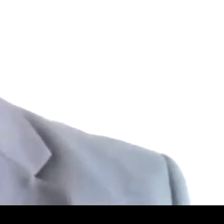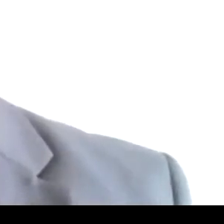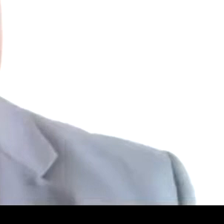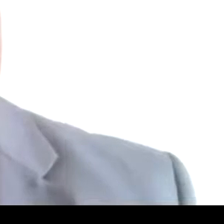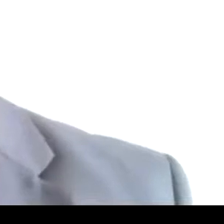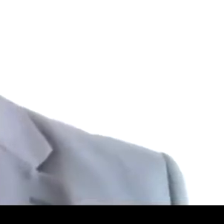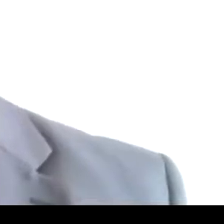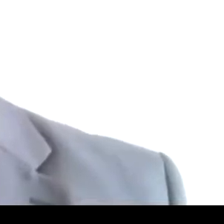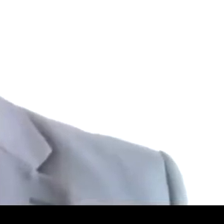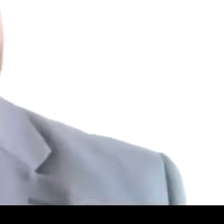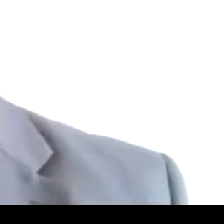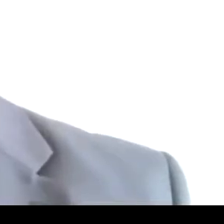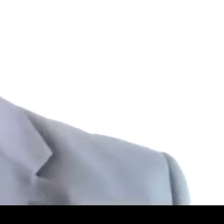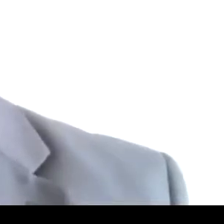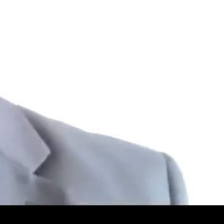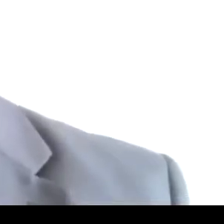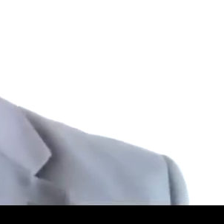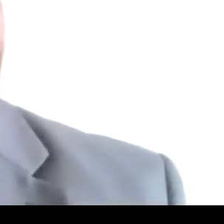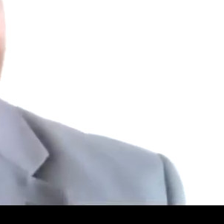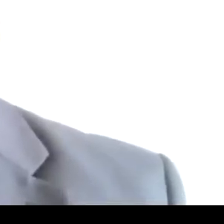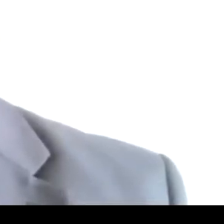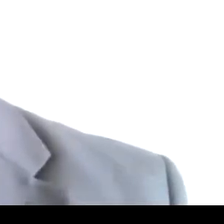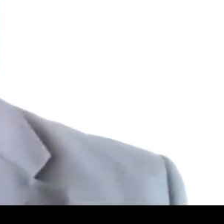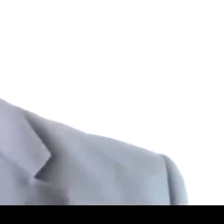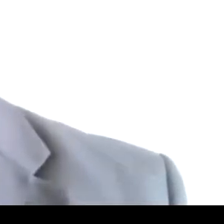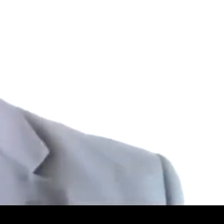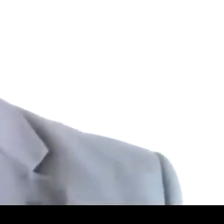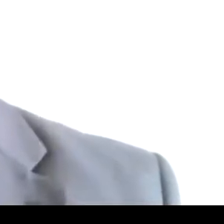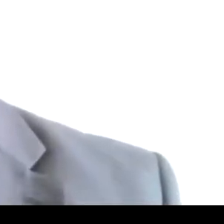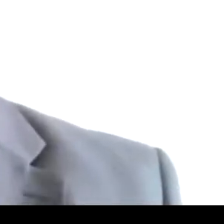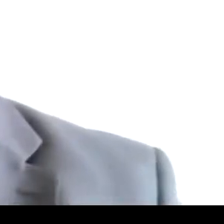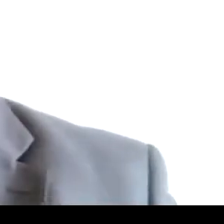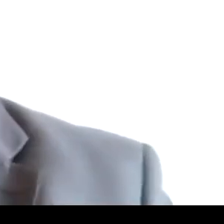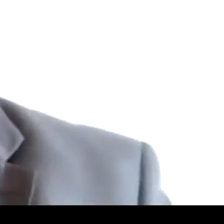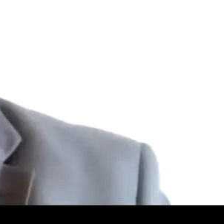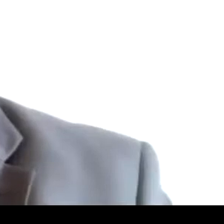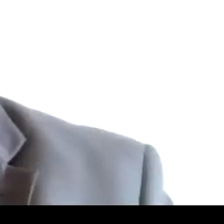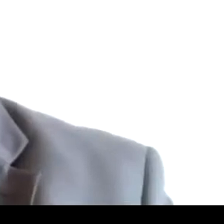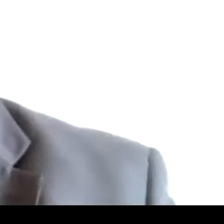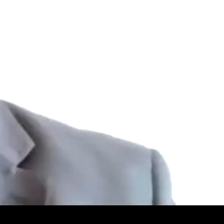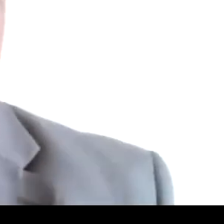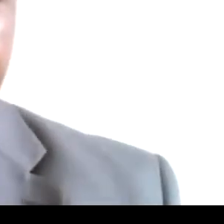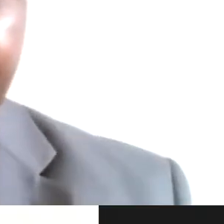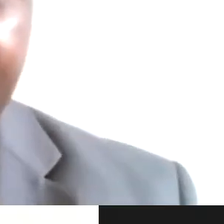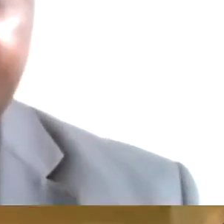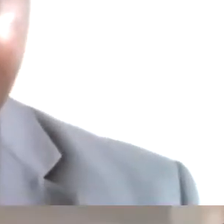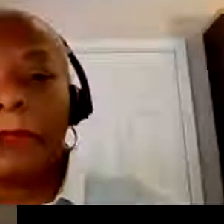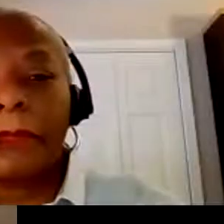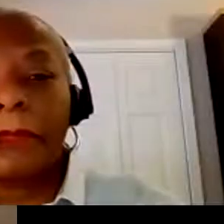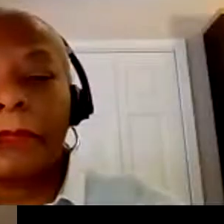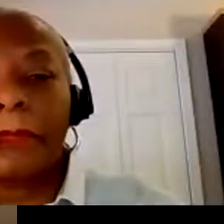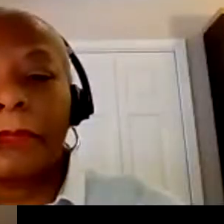of course, we look at everything, but if somebody says a has a disability, we get so interested to know how best we can make sure that they